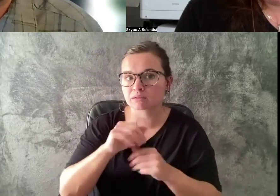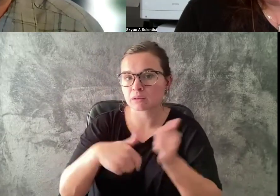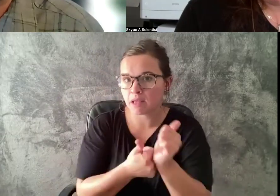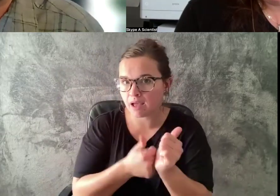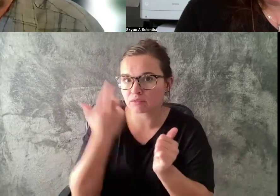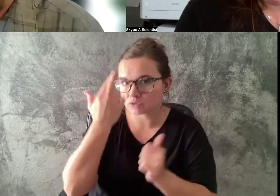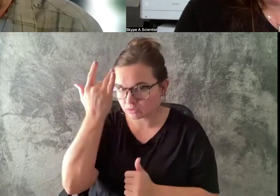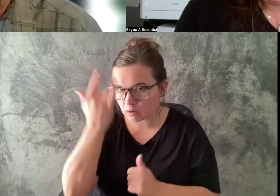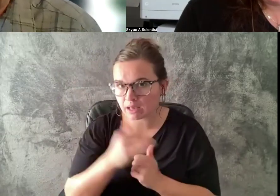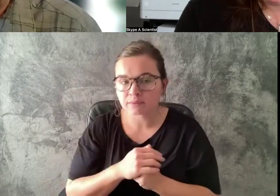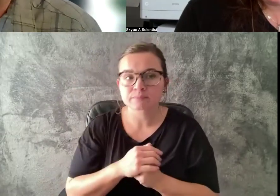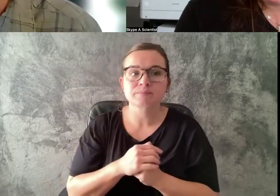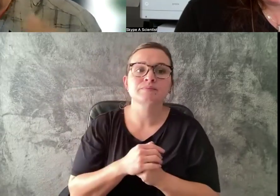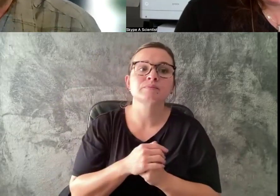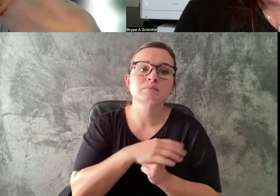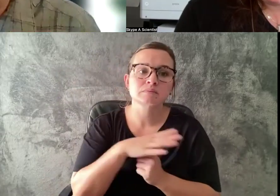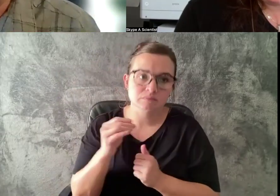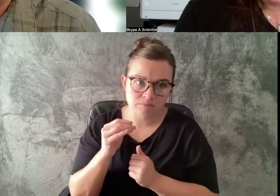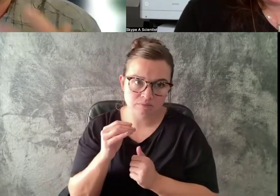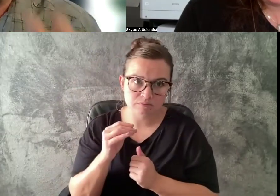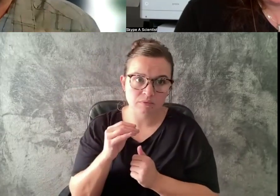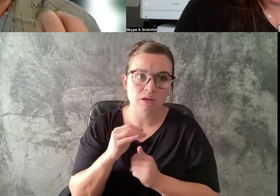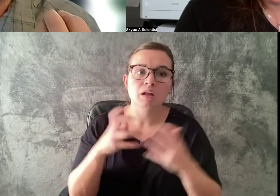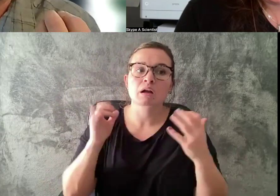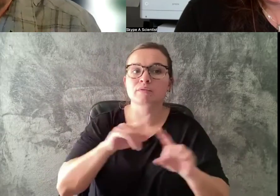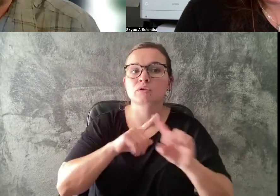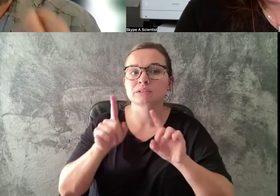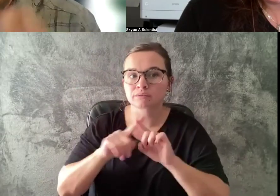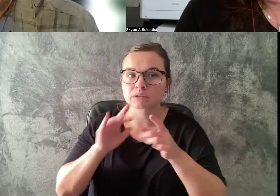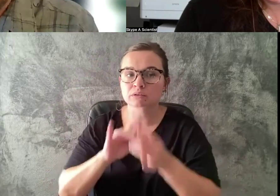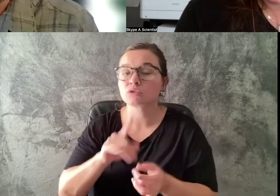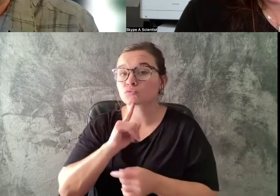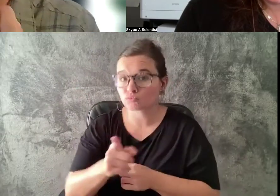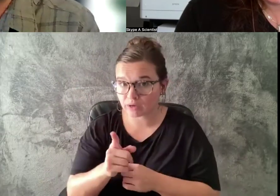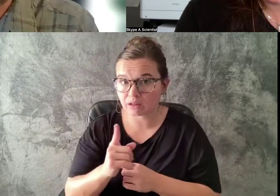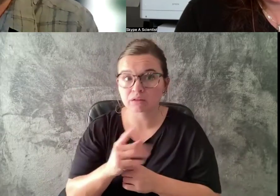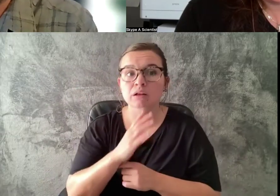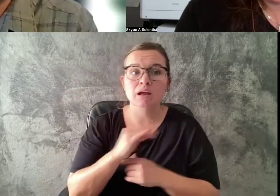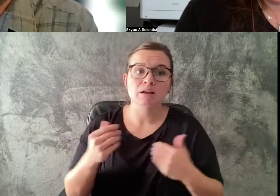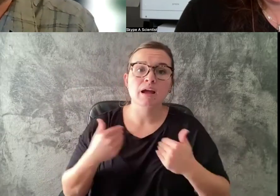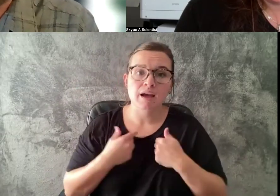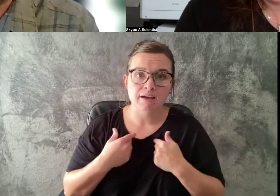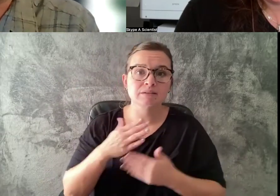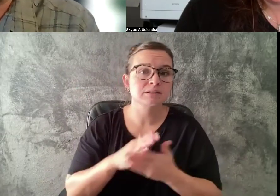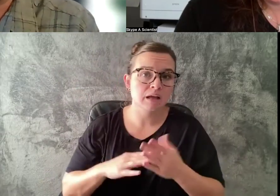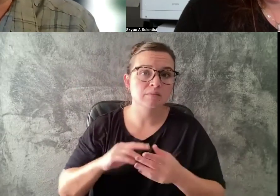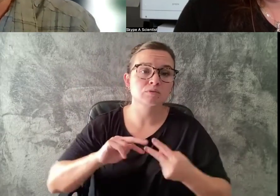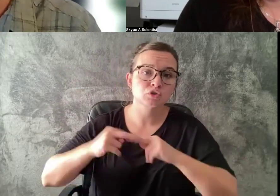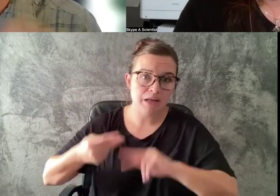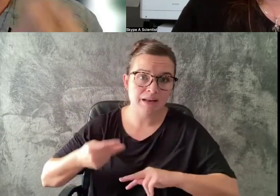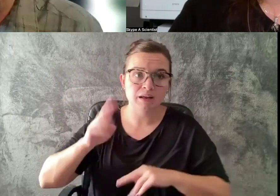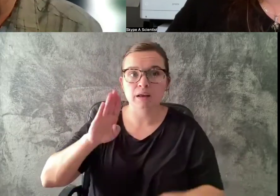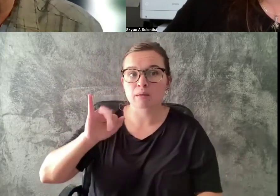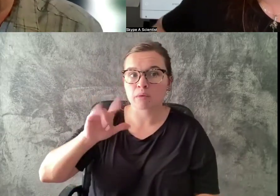Um, and so a lot of those differences are real and have, some genetic or biological